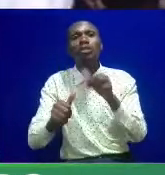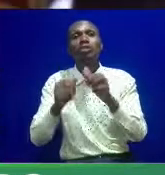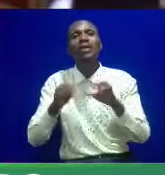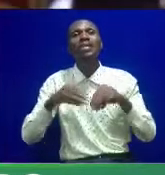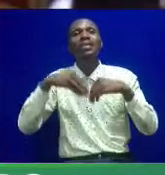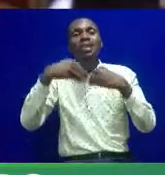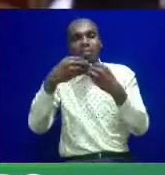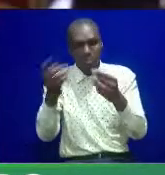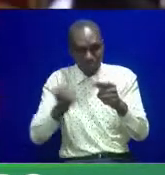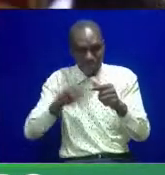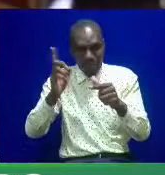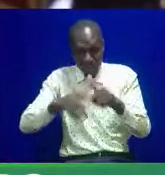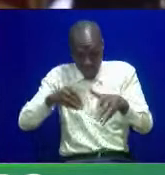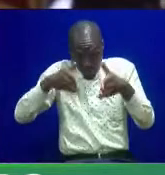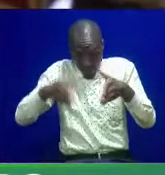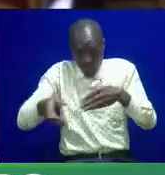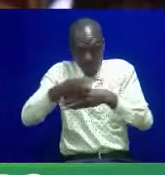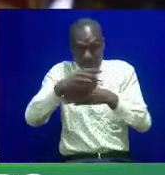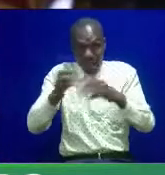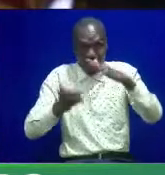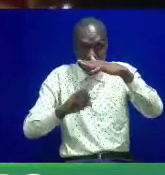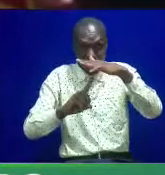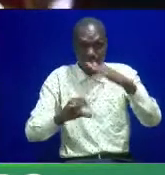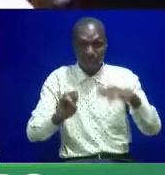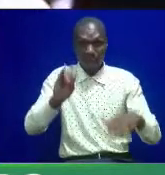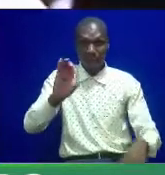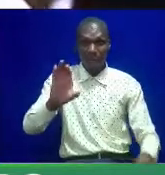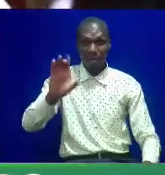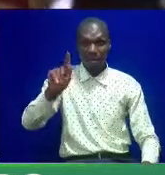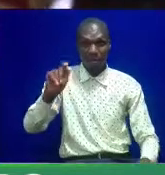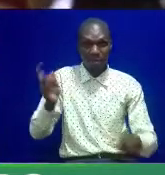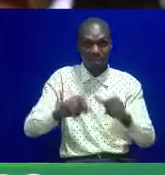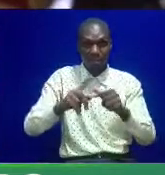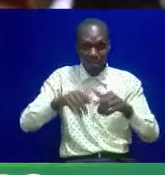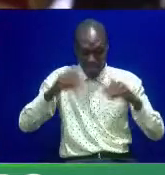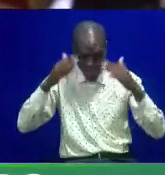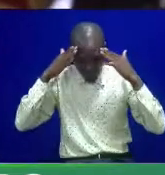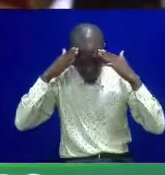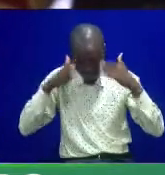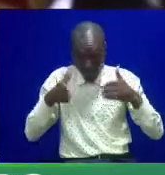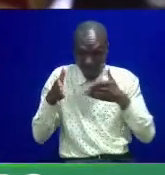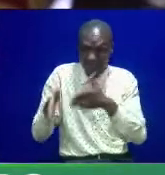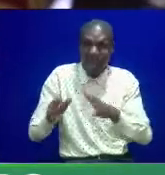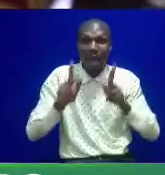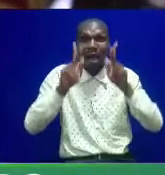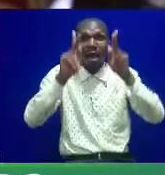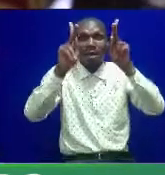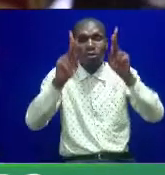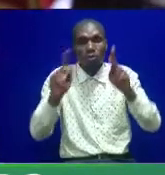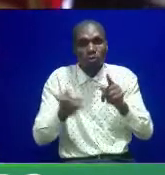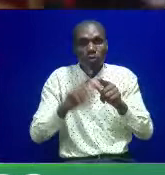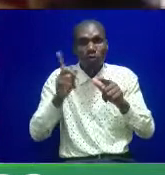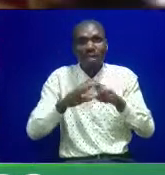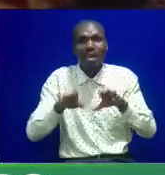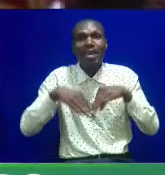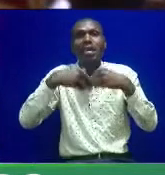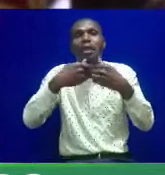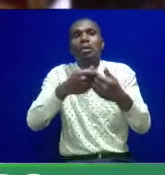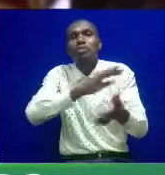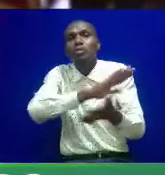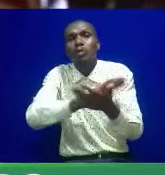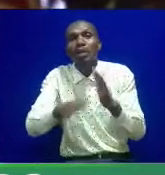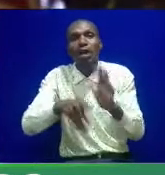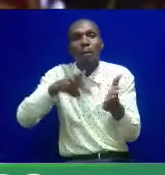nitukulia lero umuwaziri o ICT Eliud Owallo wikirana asenseme ya ero ilio kwena na ane internet ya busa na